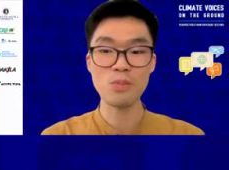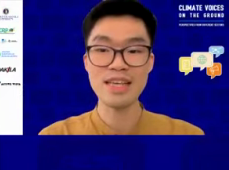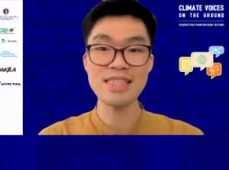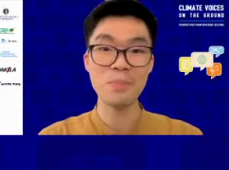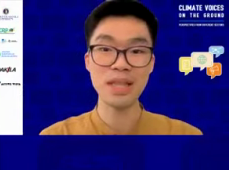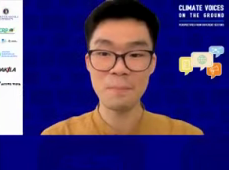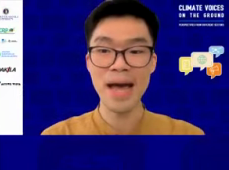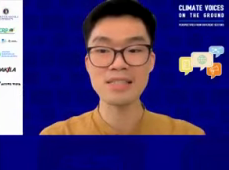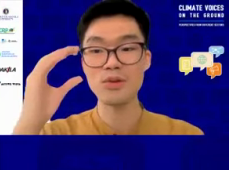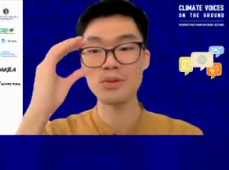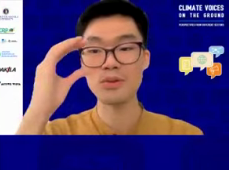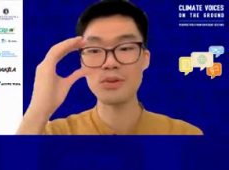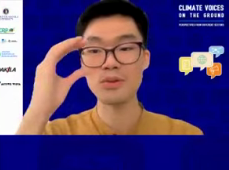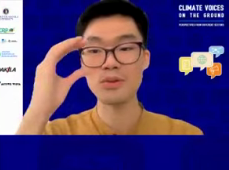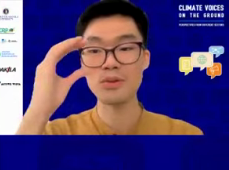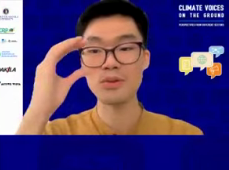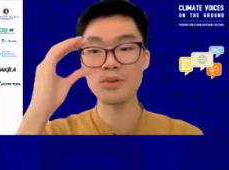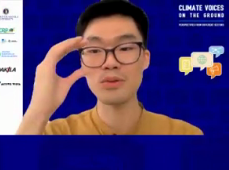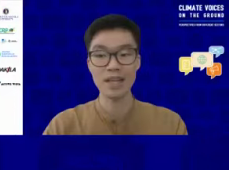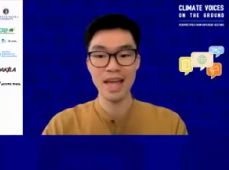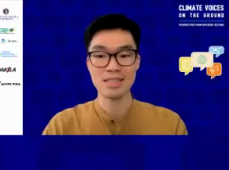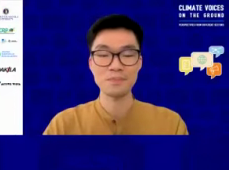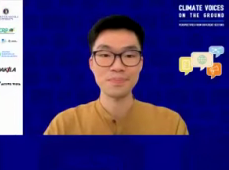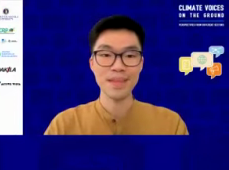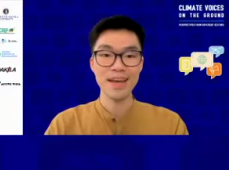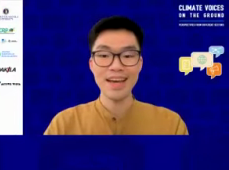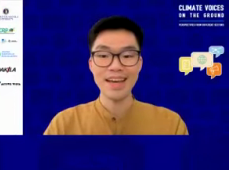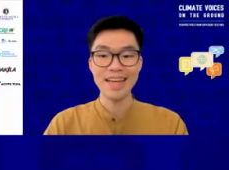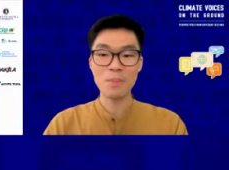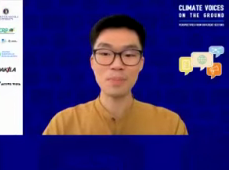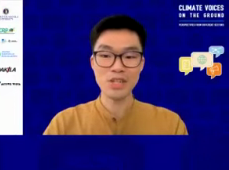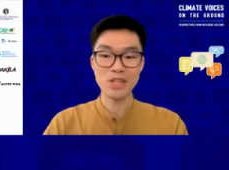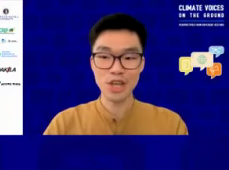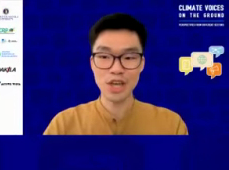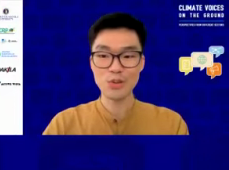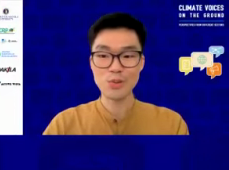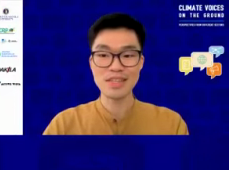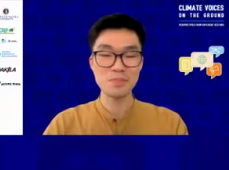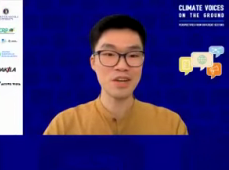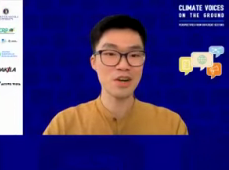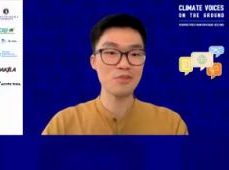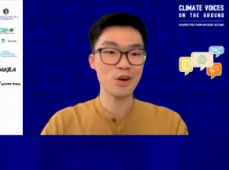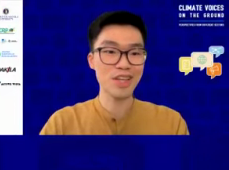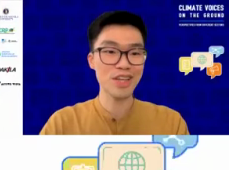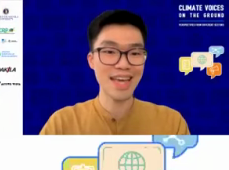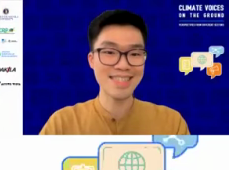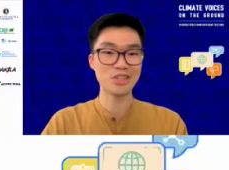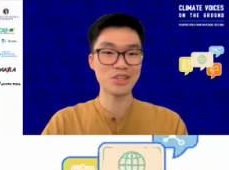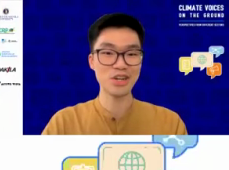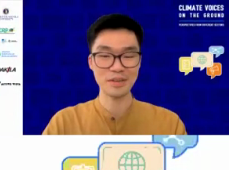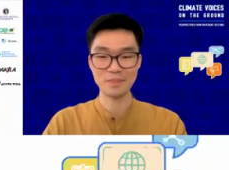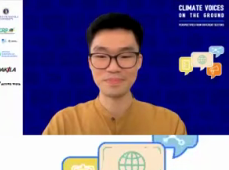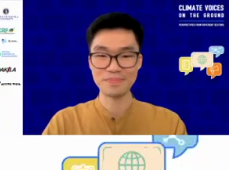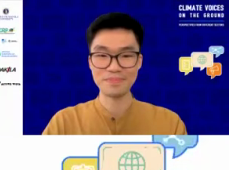will be exploring these climate impacts through different disciplinary lens. It's now my pleasure to introduce the speaker for